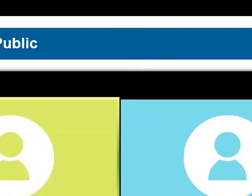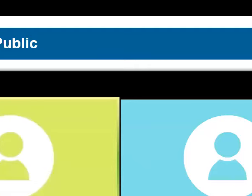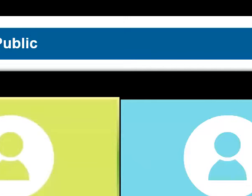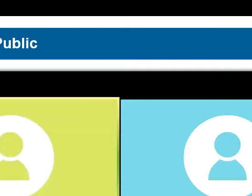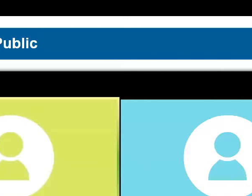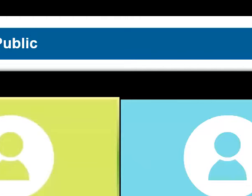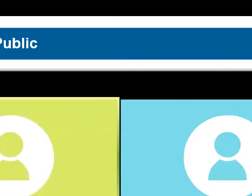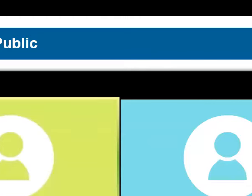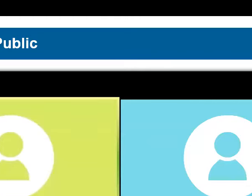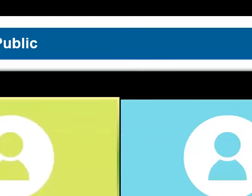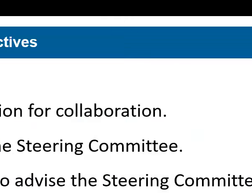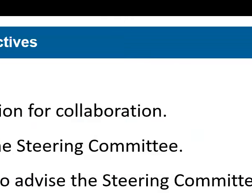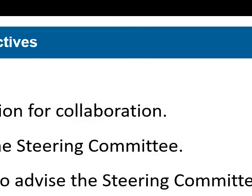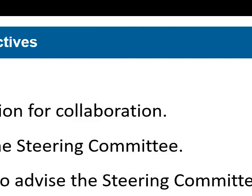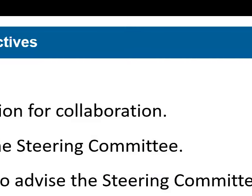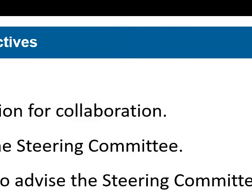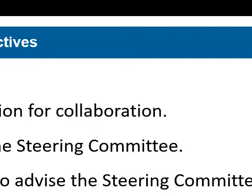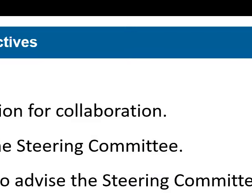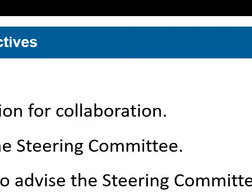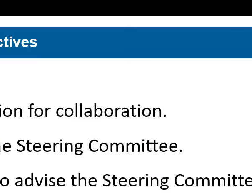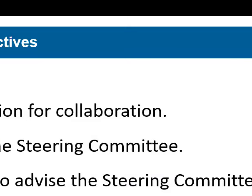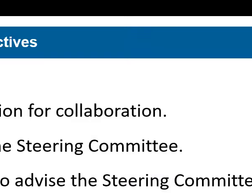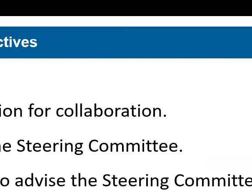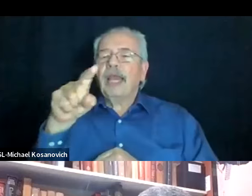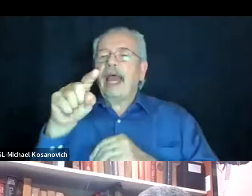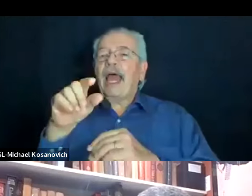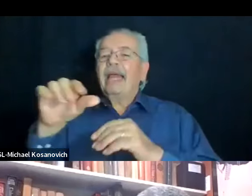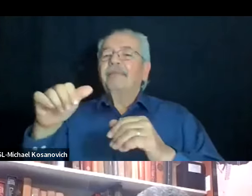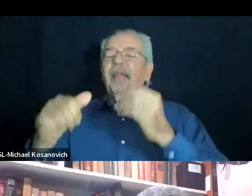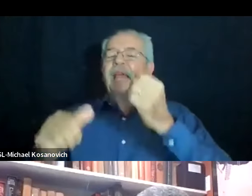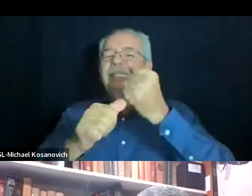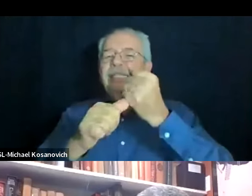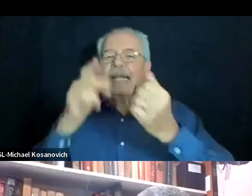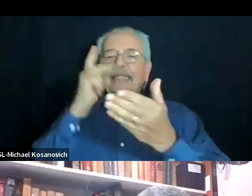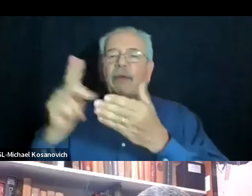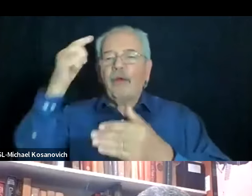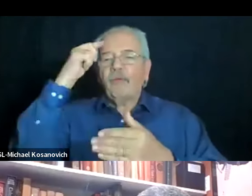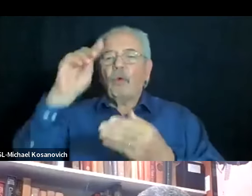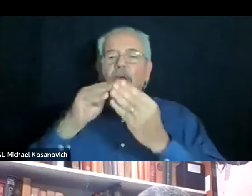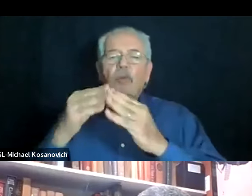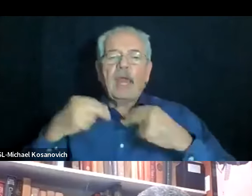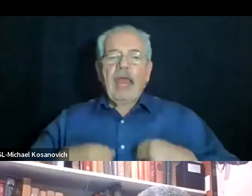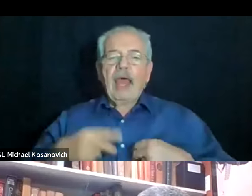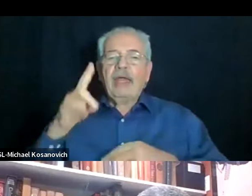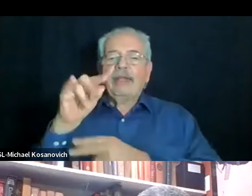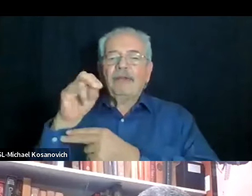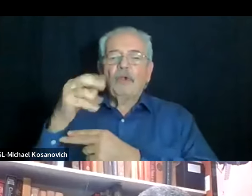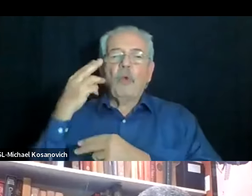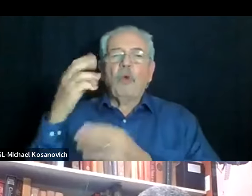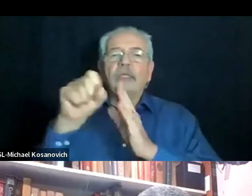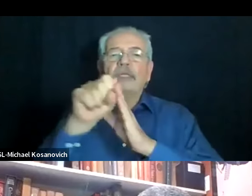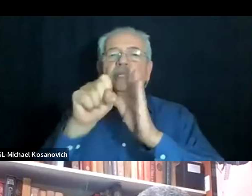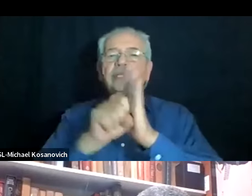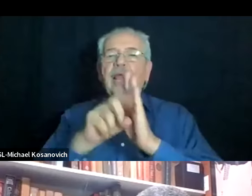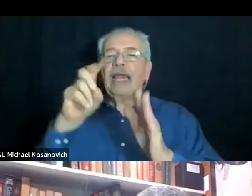So Michelle Roberts, the Acting Assistant Secretary for the Prevention and Community Health Division at the Washington State Department